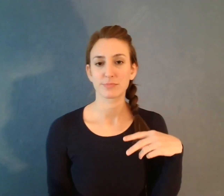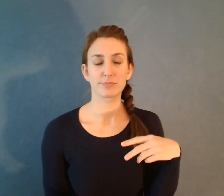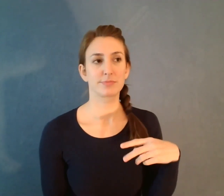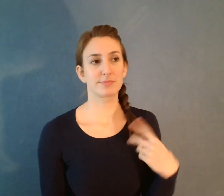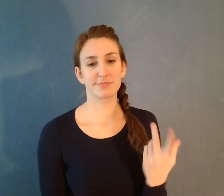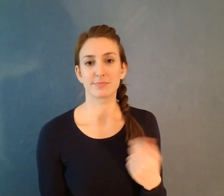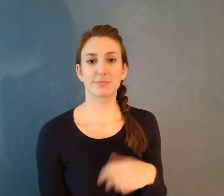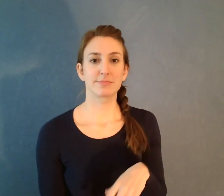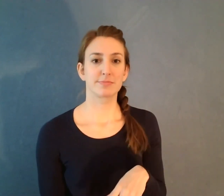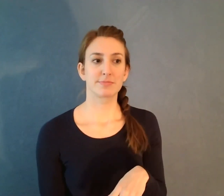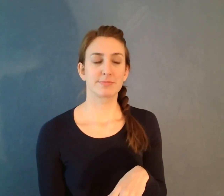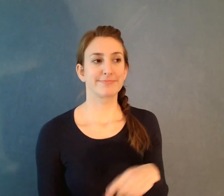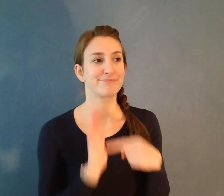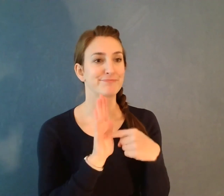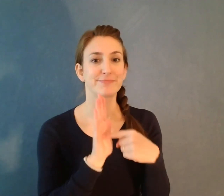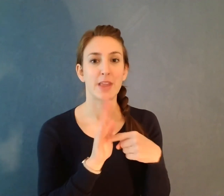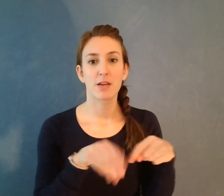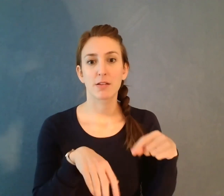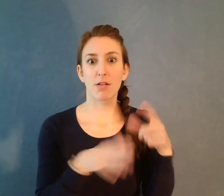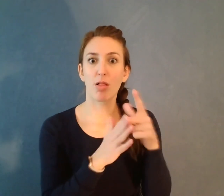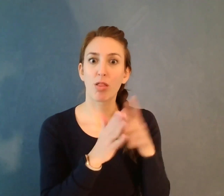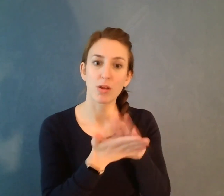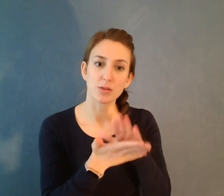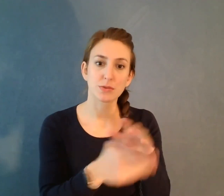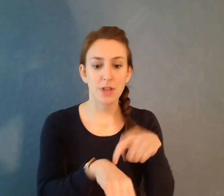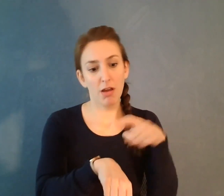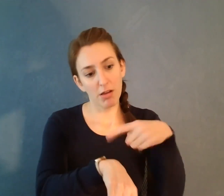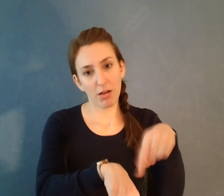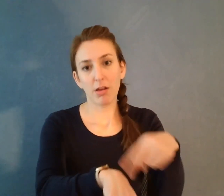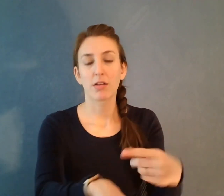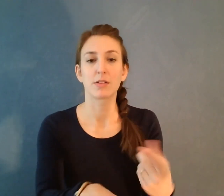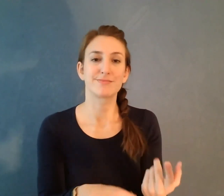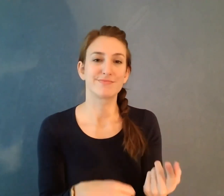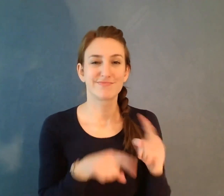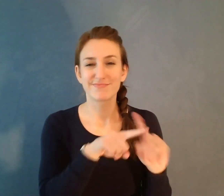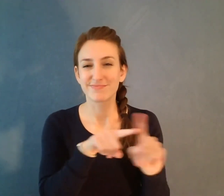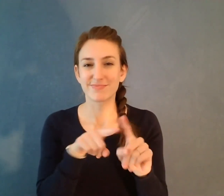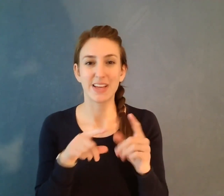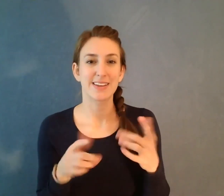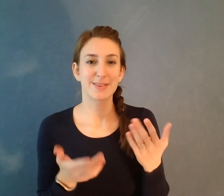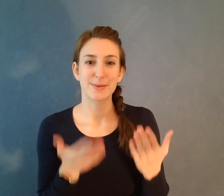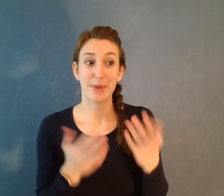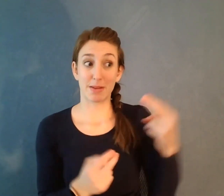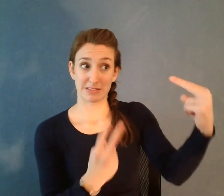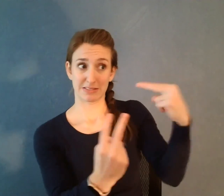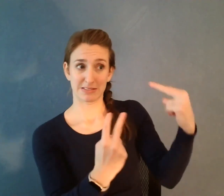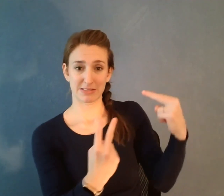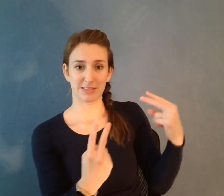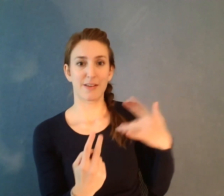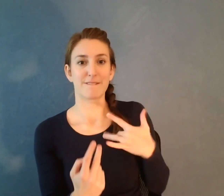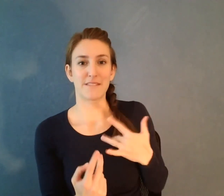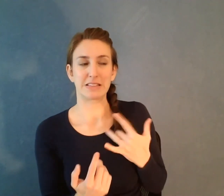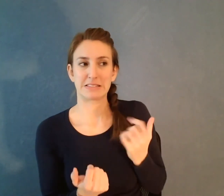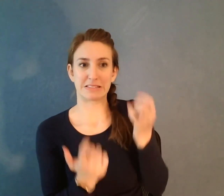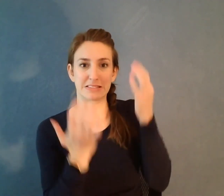how much time law school takes and whatnot. That can be overwhelming, but thank for the Law Pathways